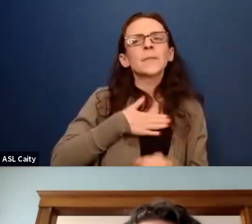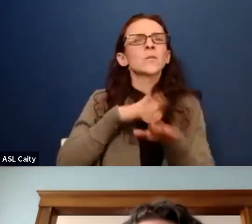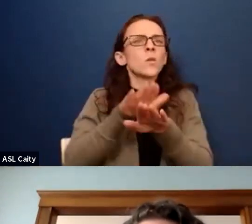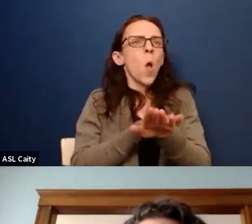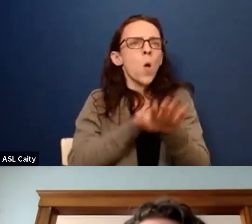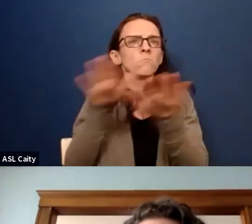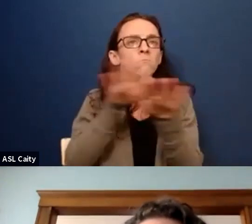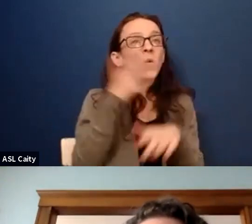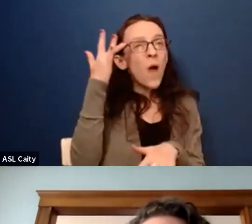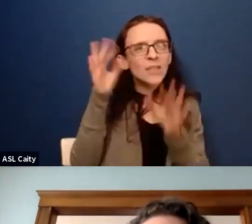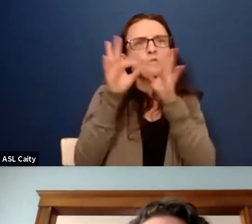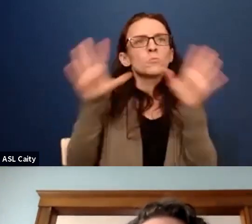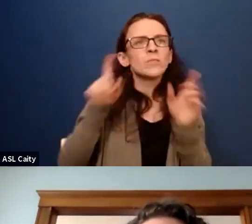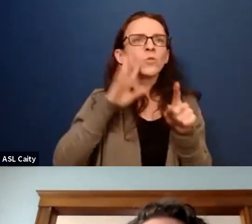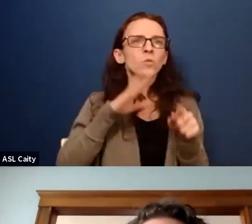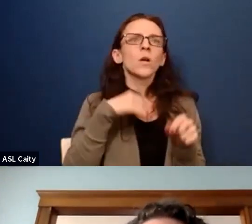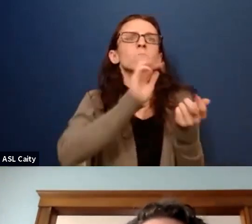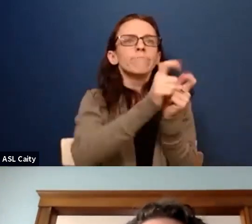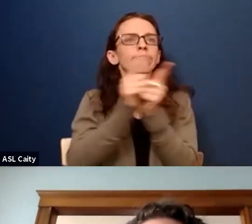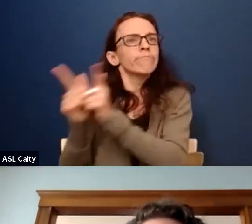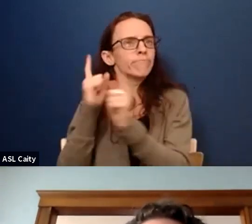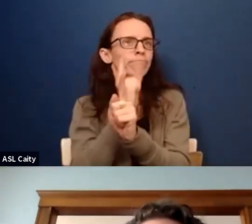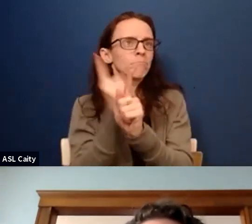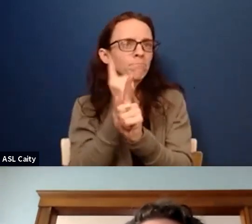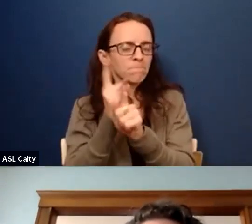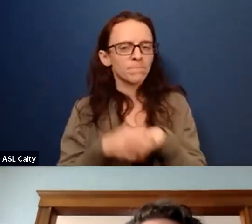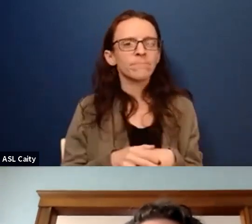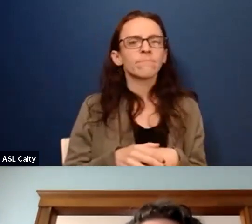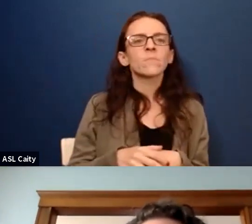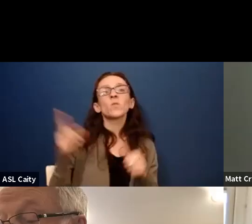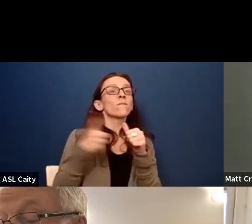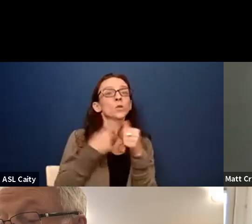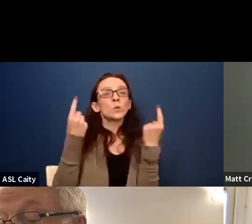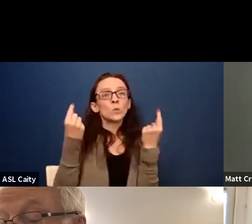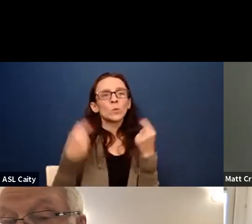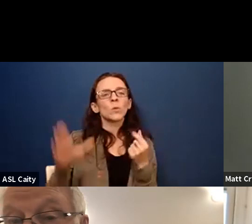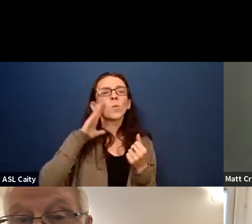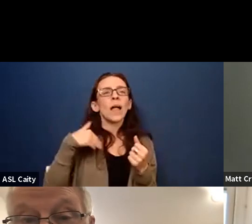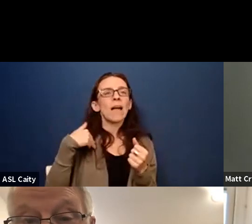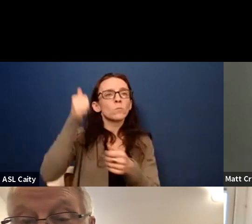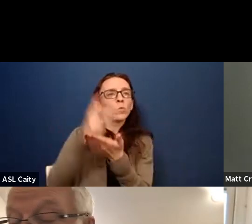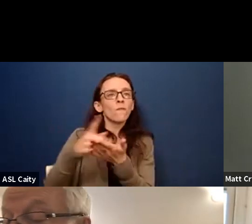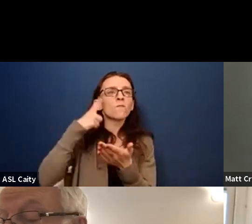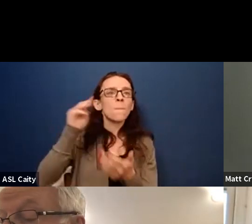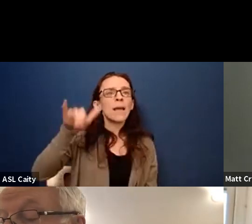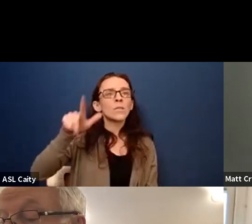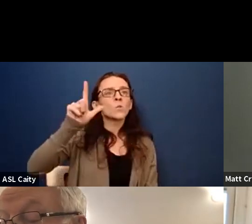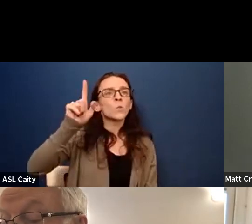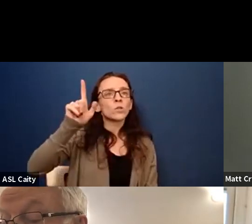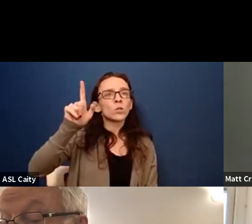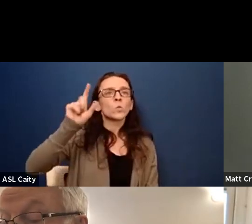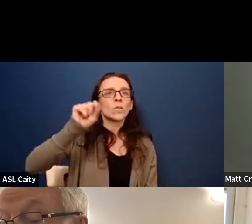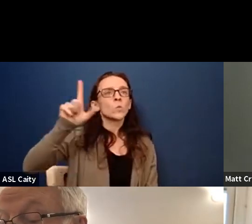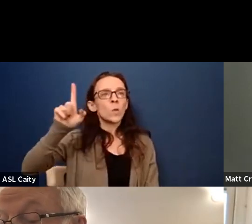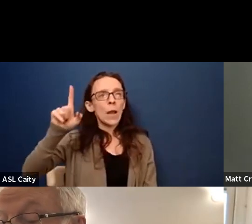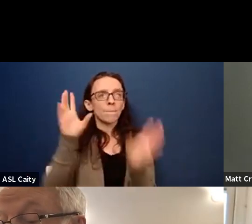The second item on the agenda is the approval of the minutes from the May 21st, 2021 meeting. You all